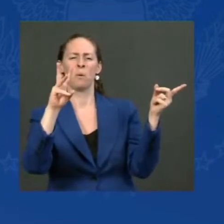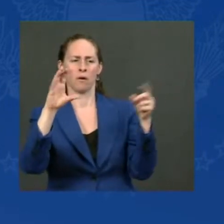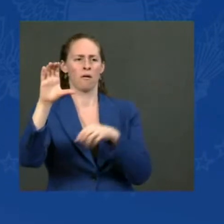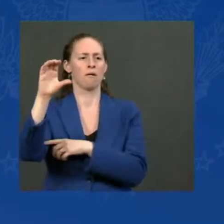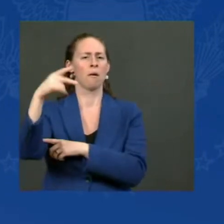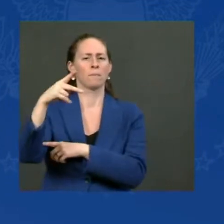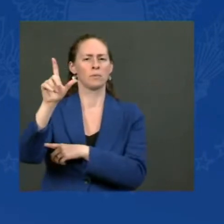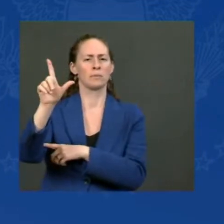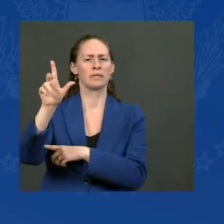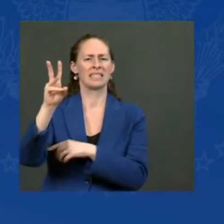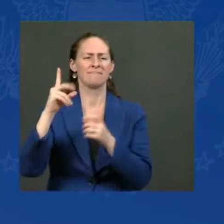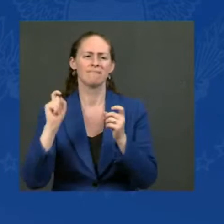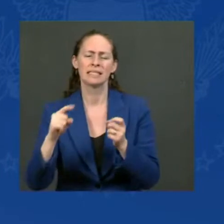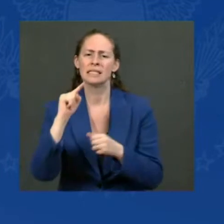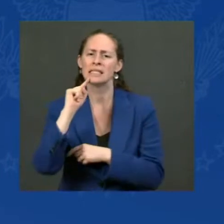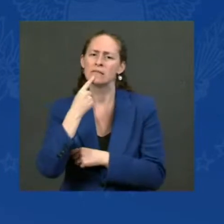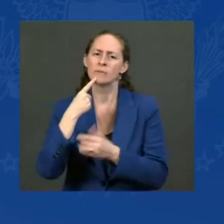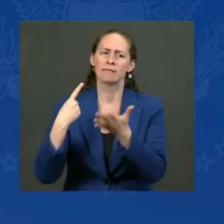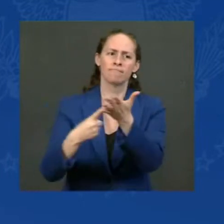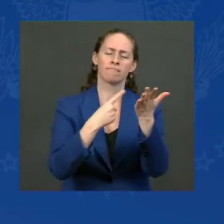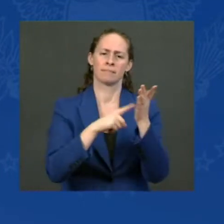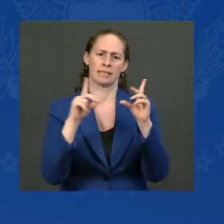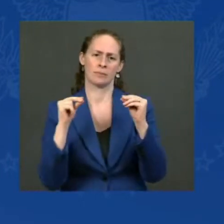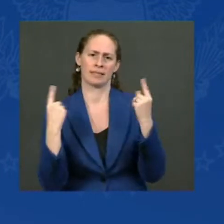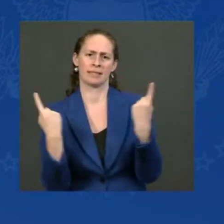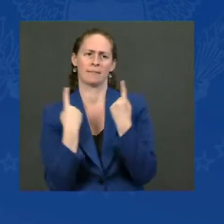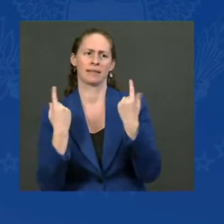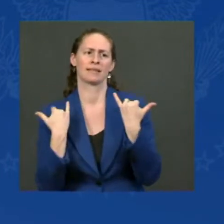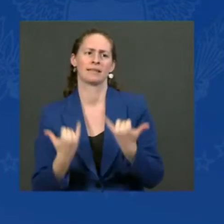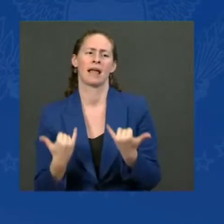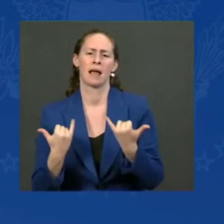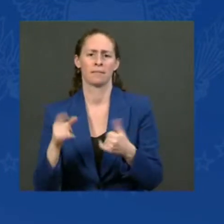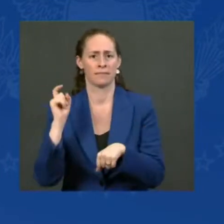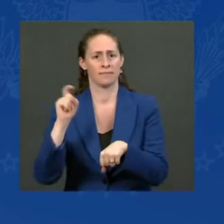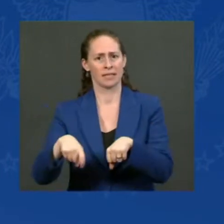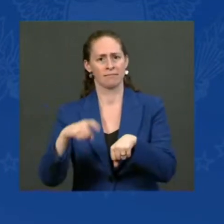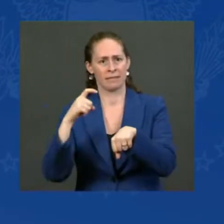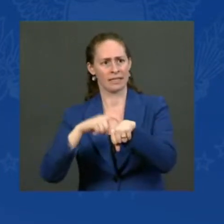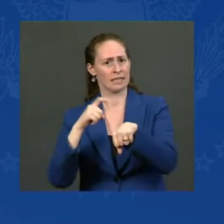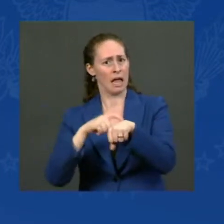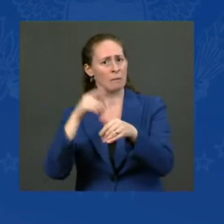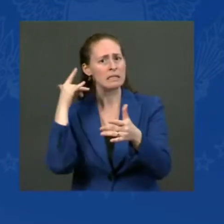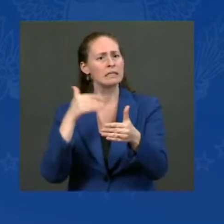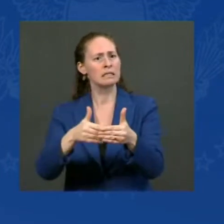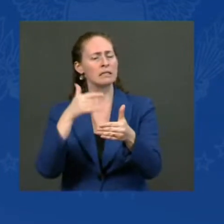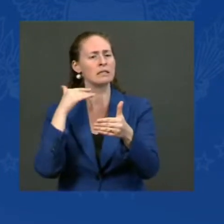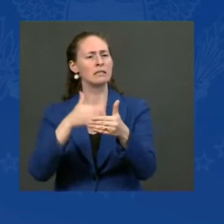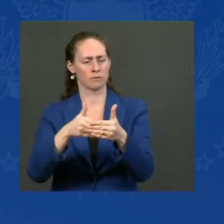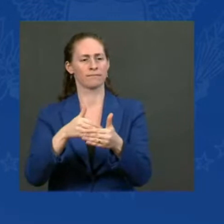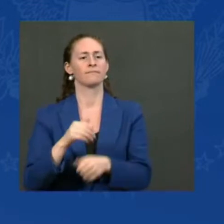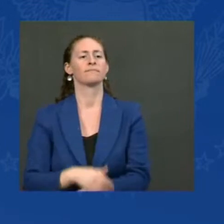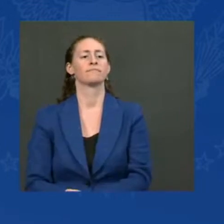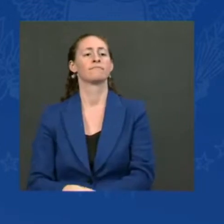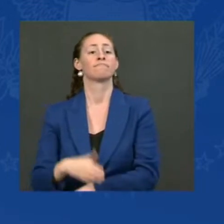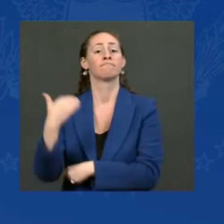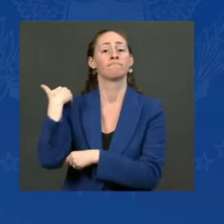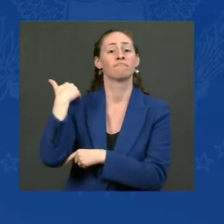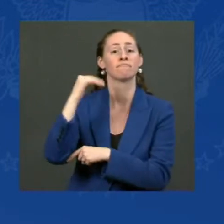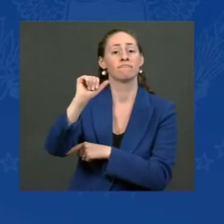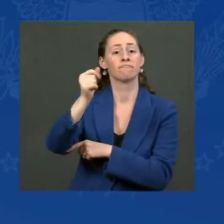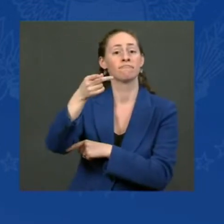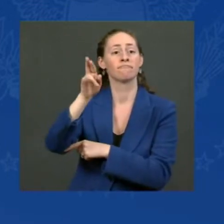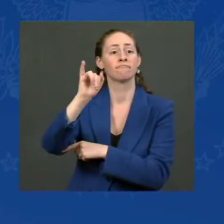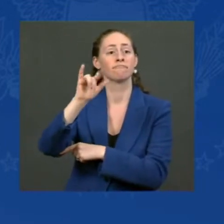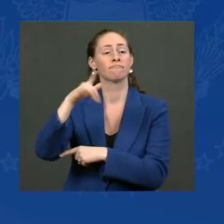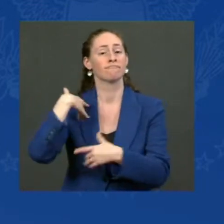our collective ambition over time. In April, I announced the United States'